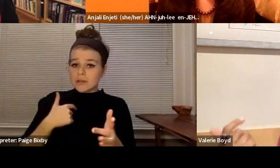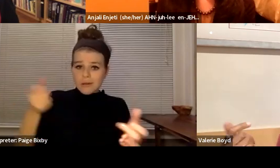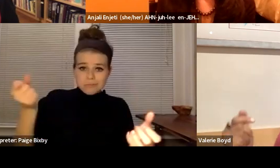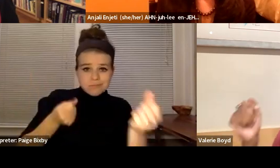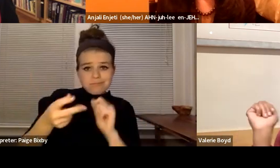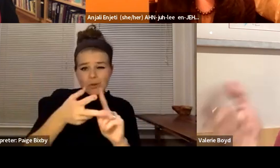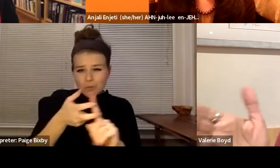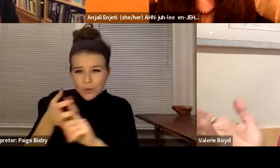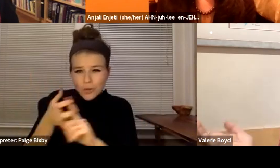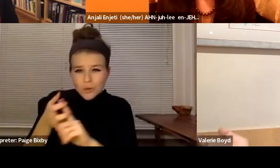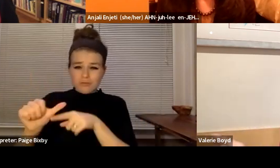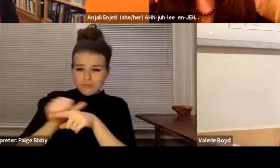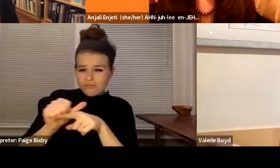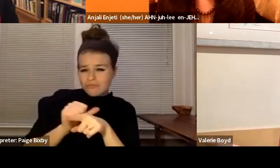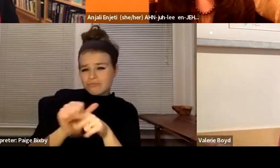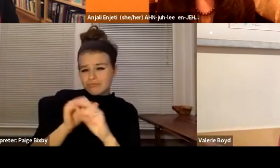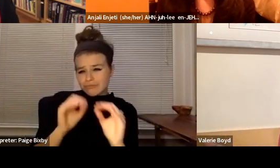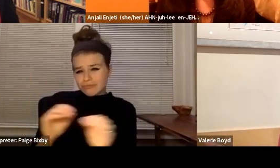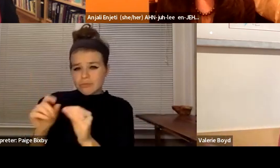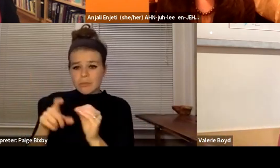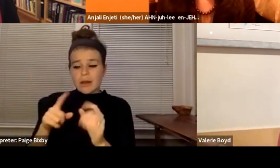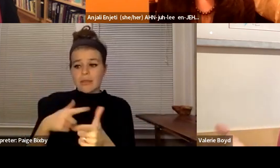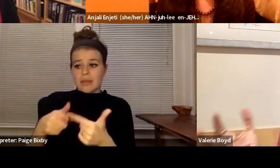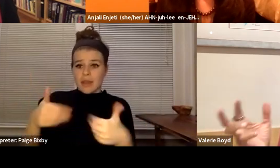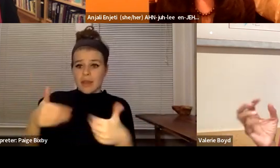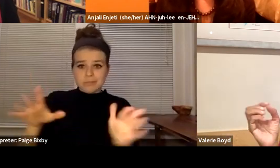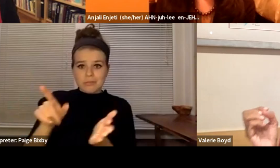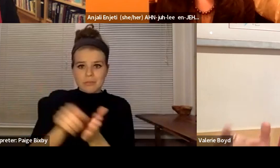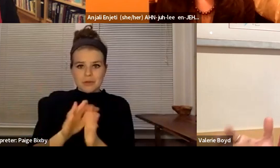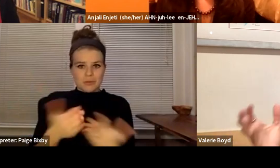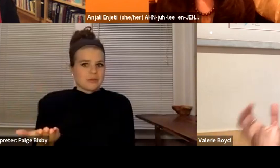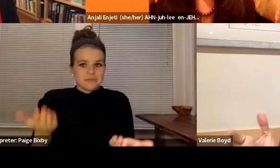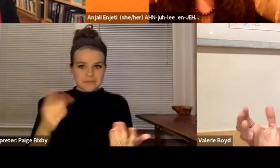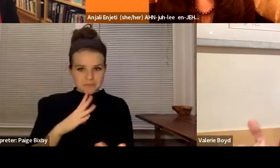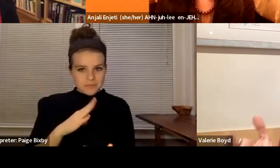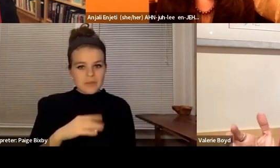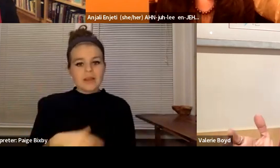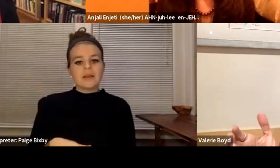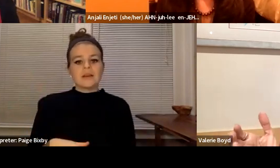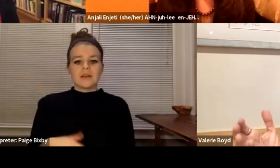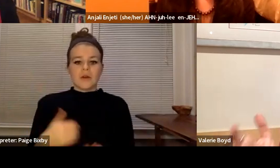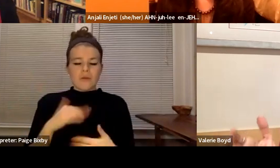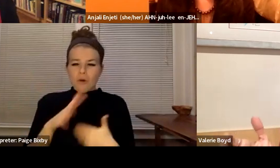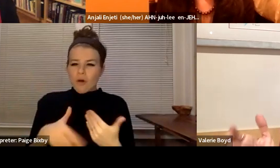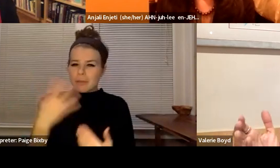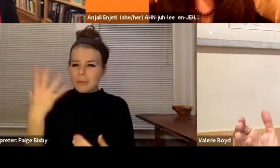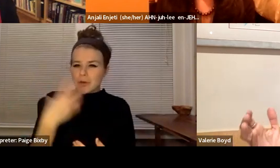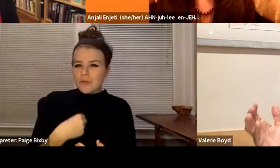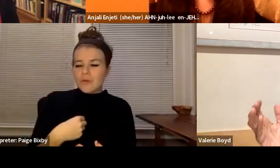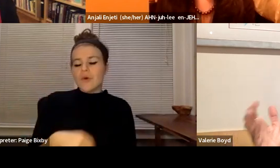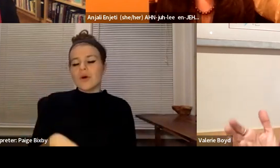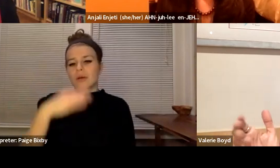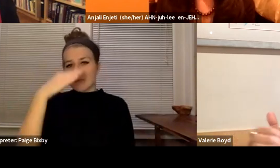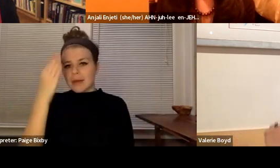I'm recruiting, we're training, and they're publishing books. And so we're getting all these beautiful Black and Brown